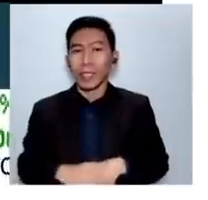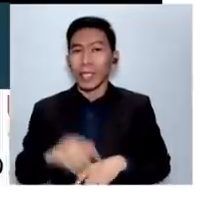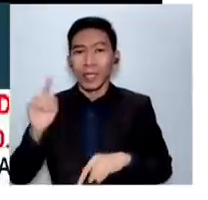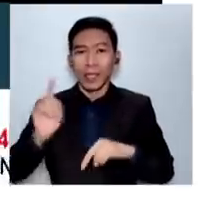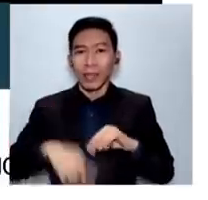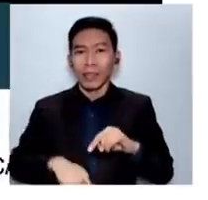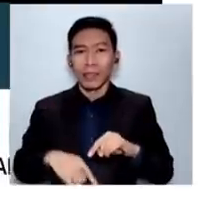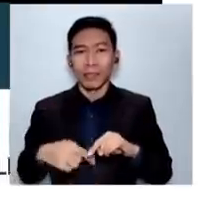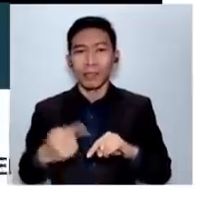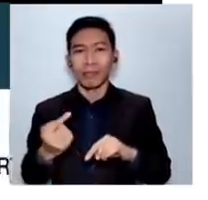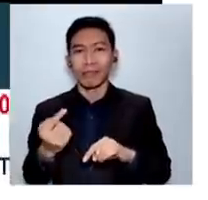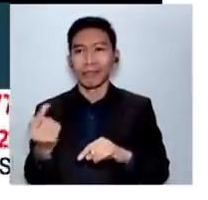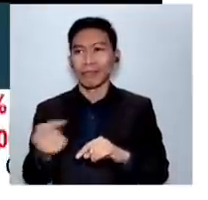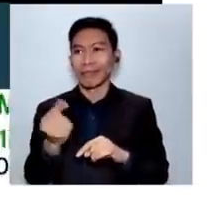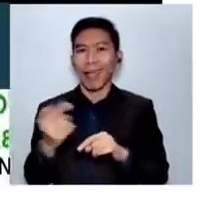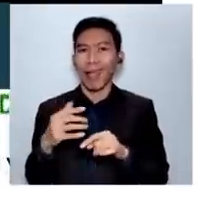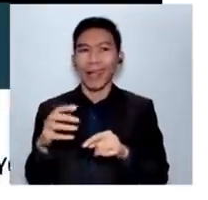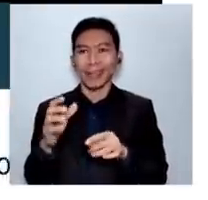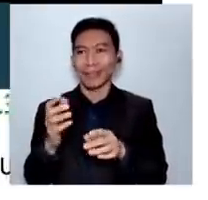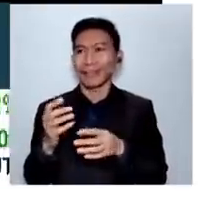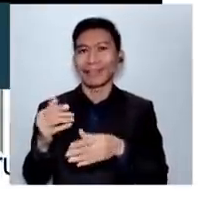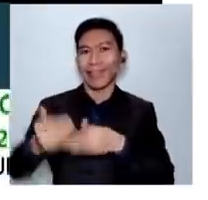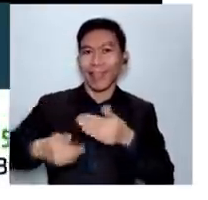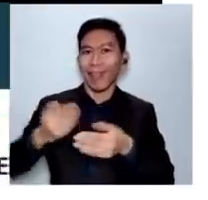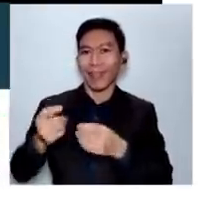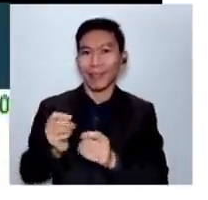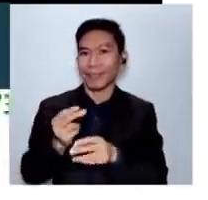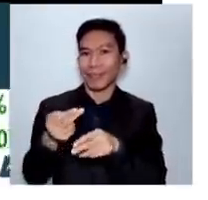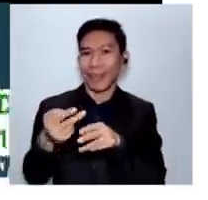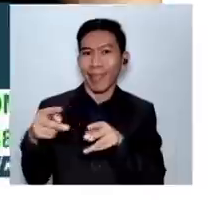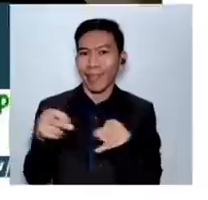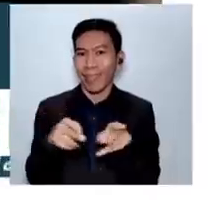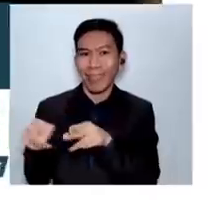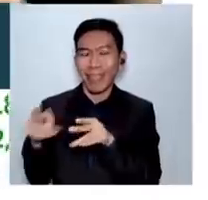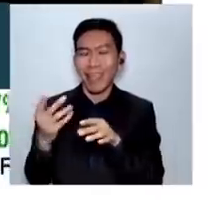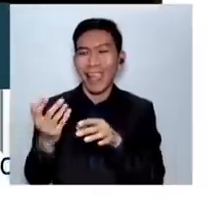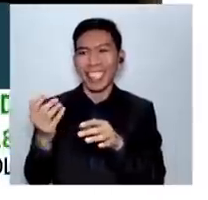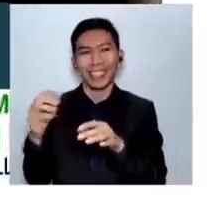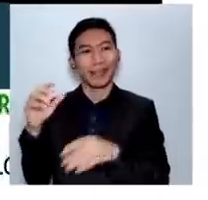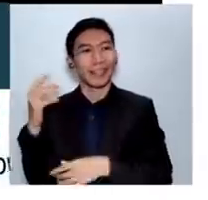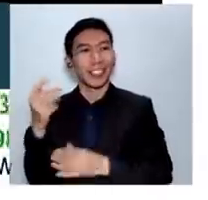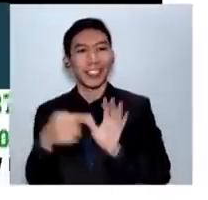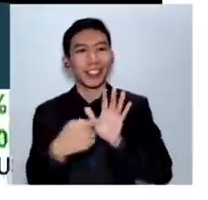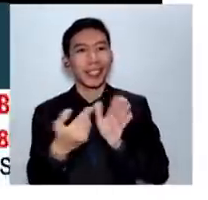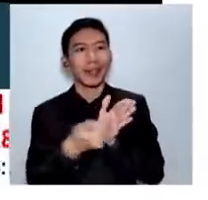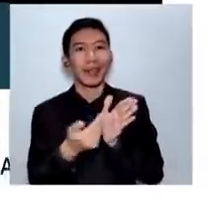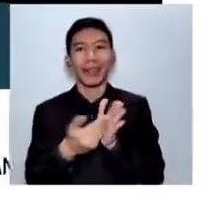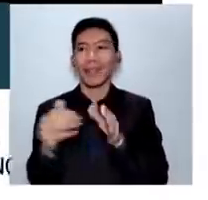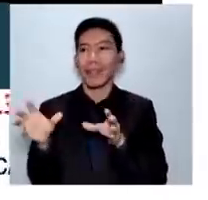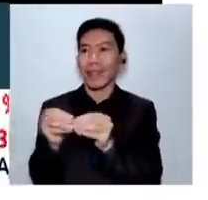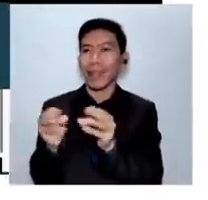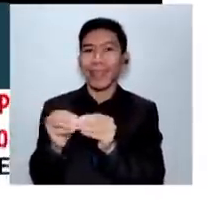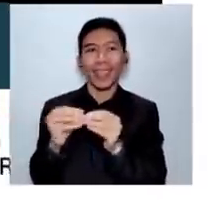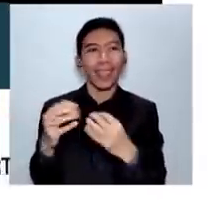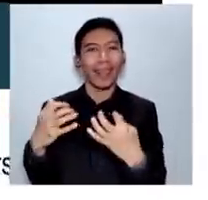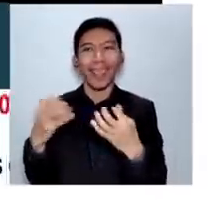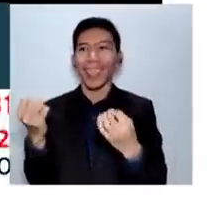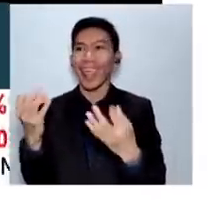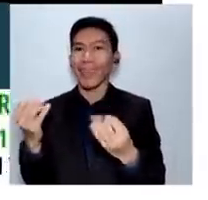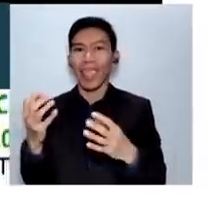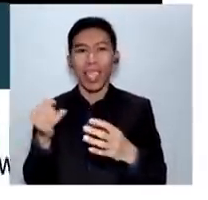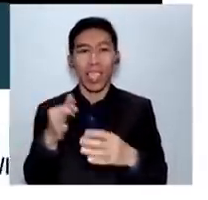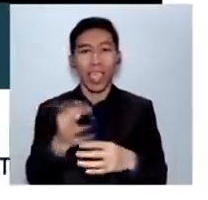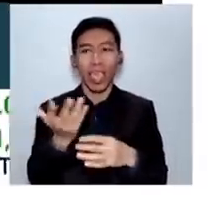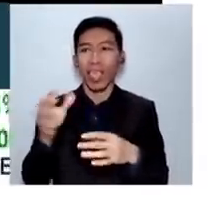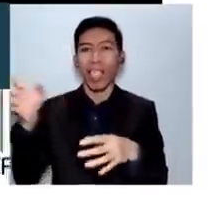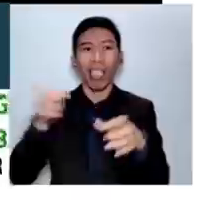You just cannot short circuit everything and they say, oh, you see, I have pictures of a meeting. We have a meeting, maraming attendance. E kung naghapot ka lang na attendance doon,